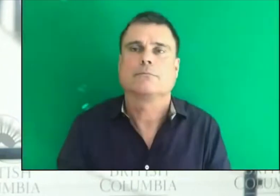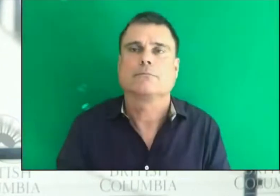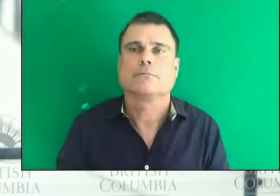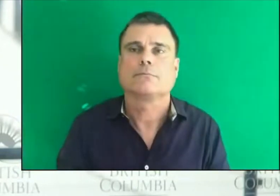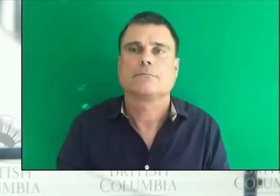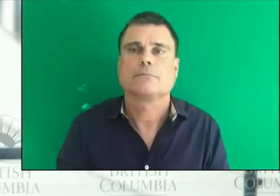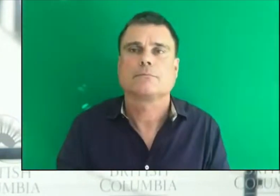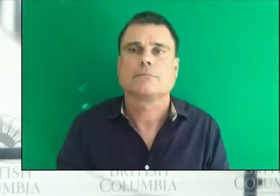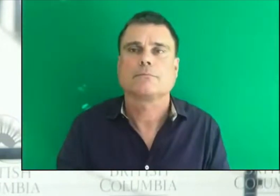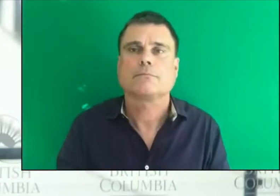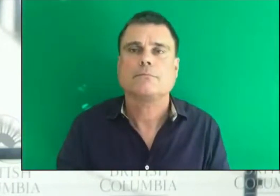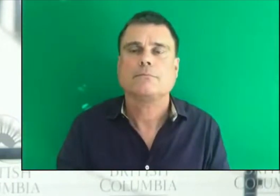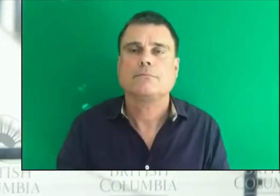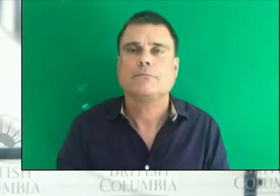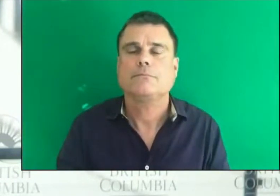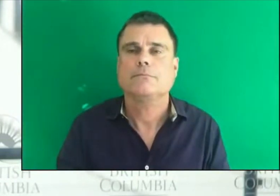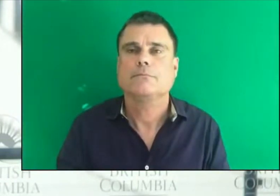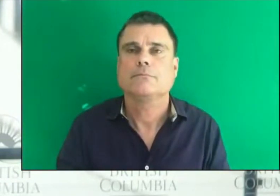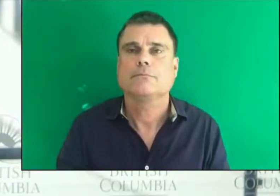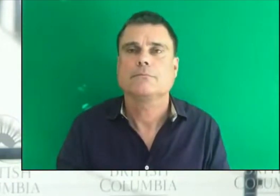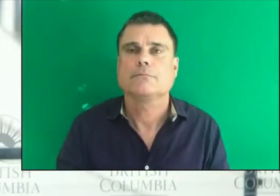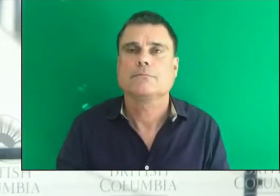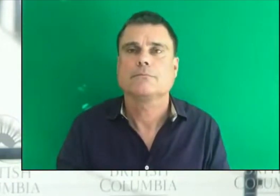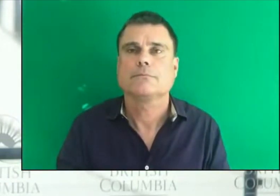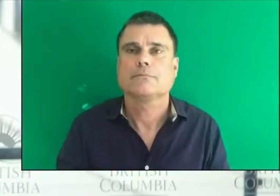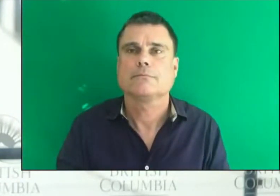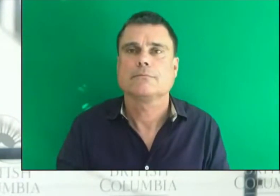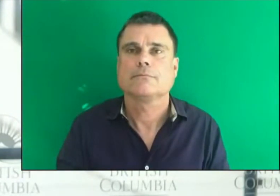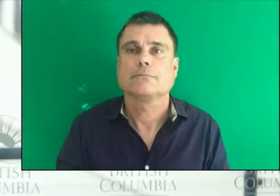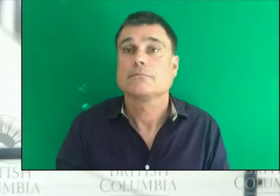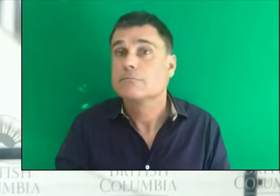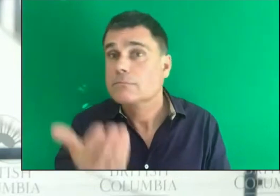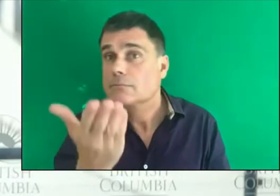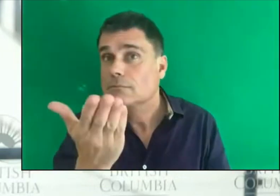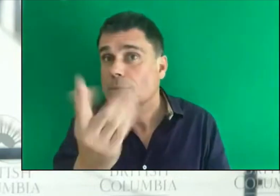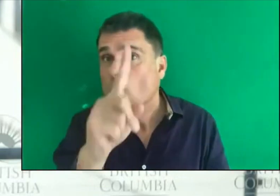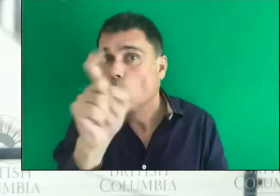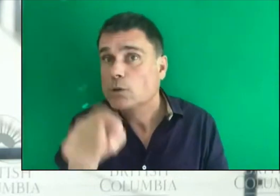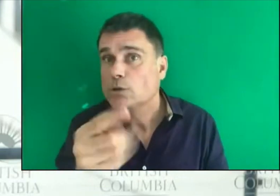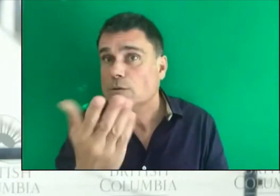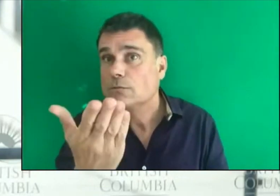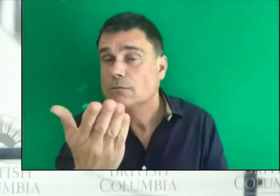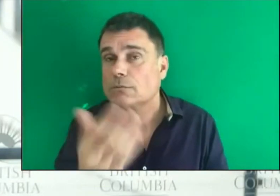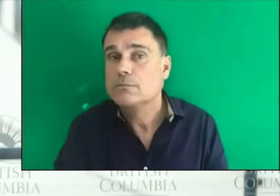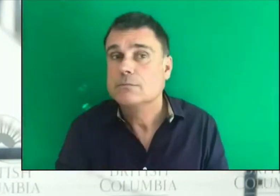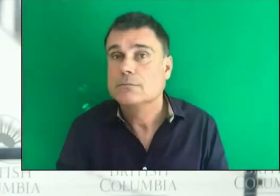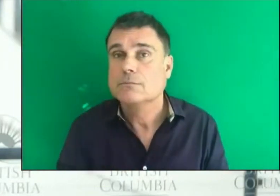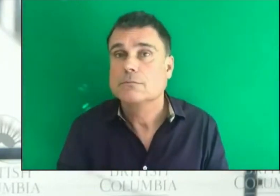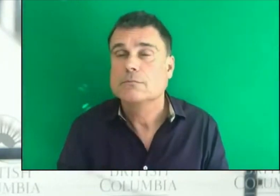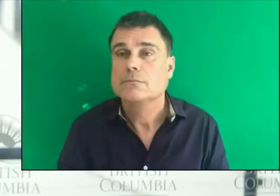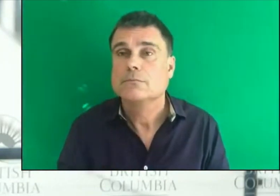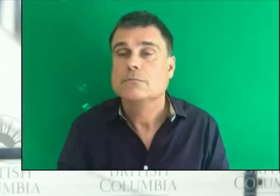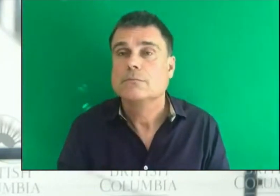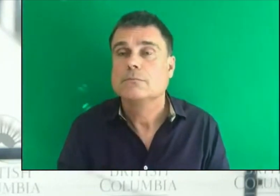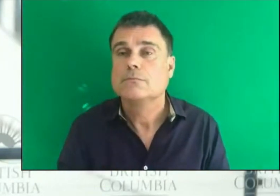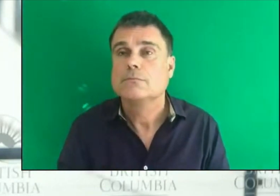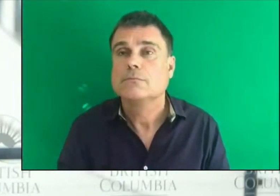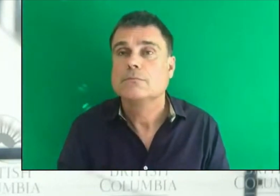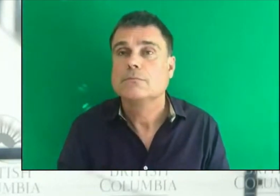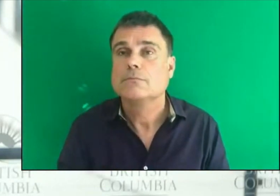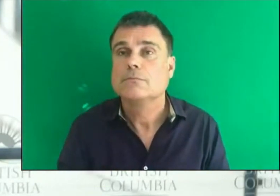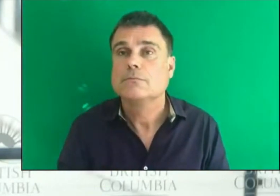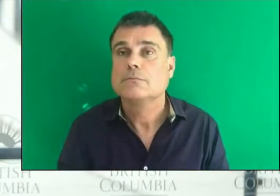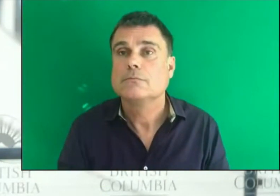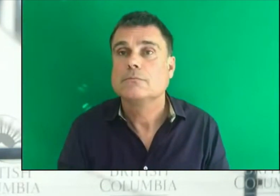with us, and we take that risk back from where we've been. So right now, we are advising in the strongest terms